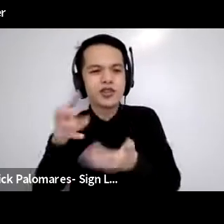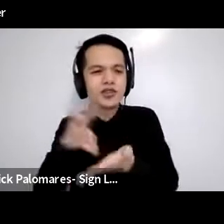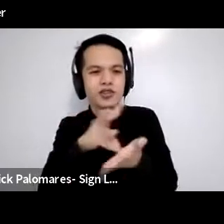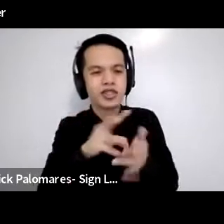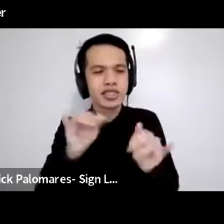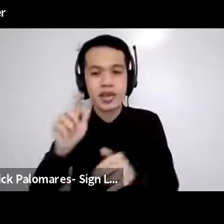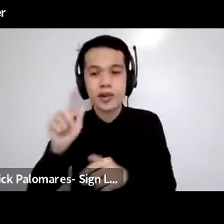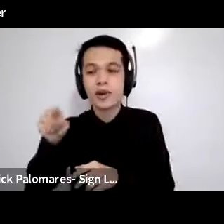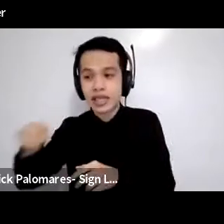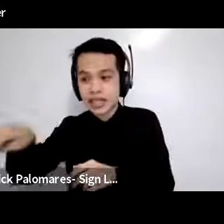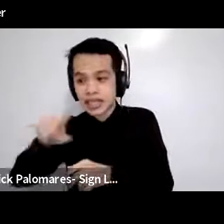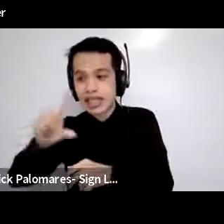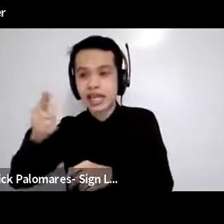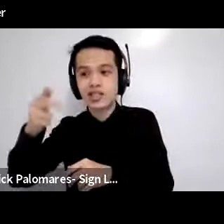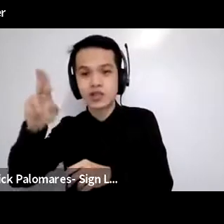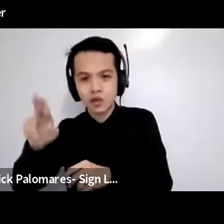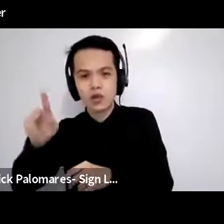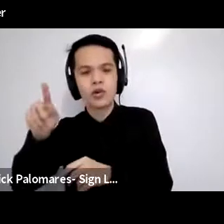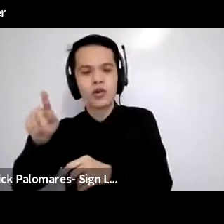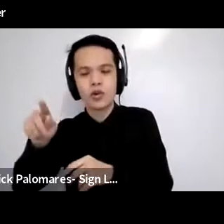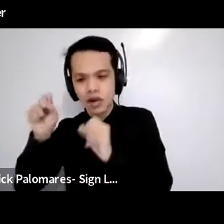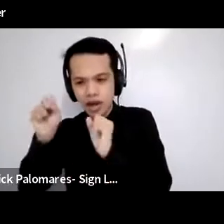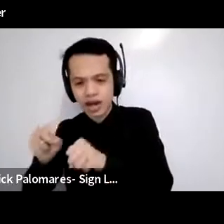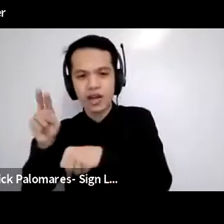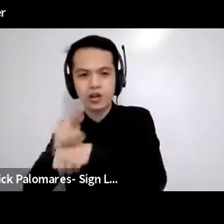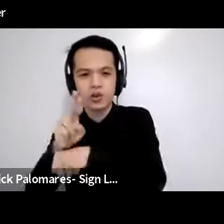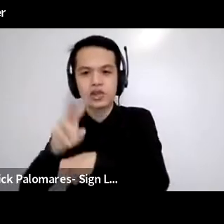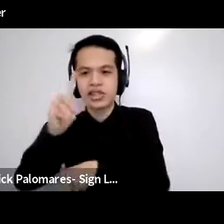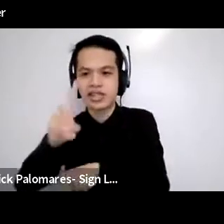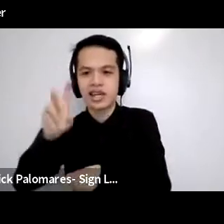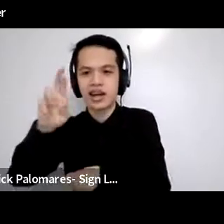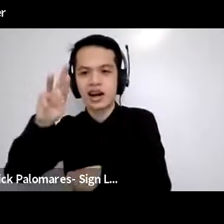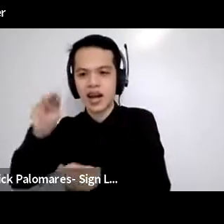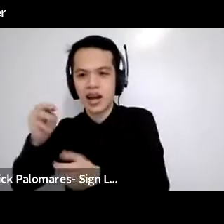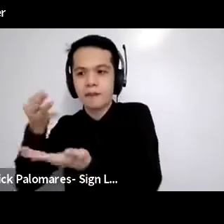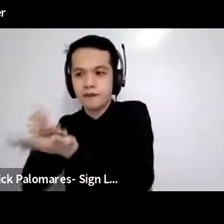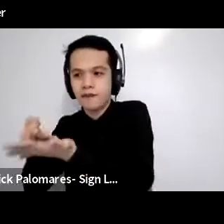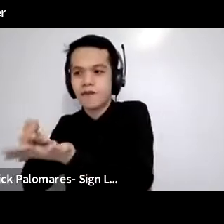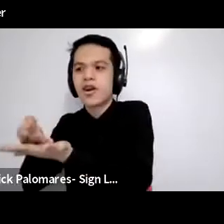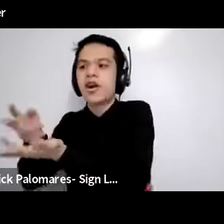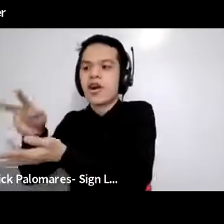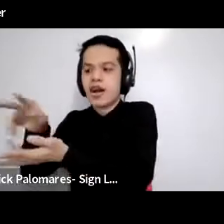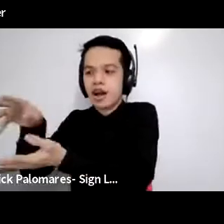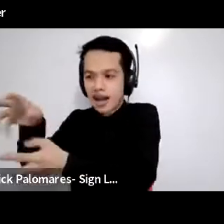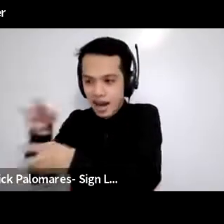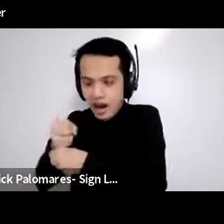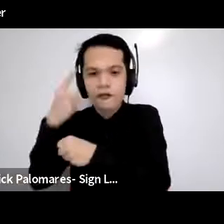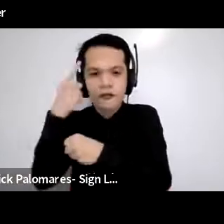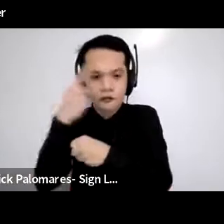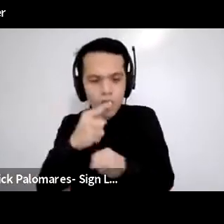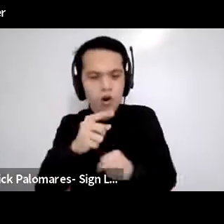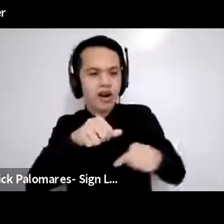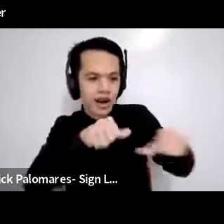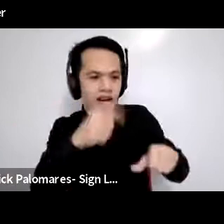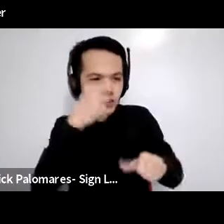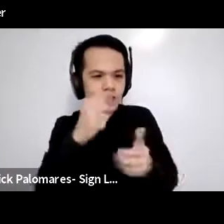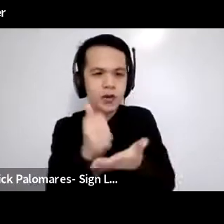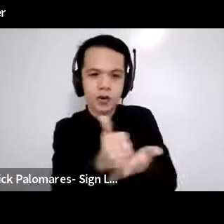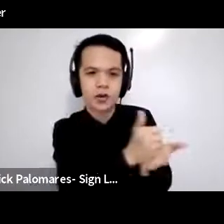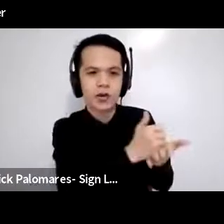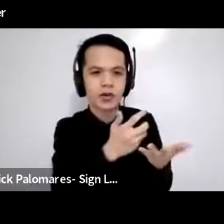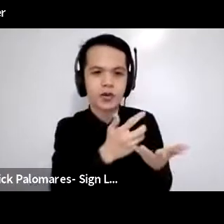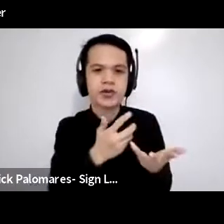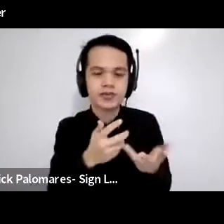being able to use their DRRM funds for anticipatory action. There's also